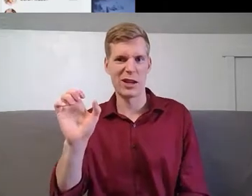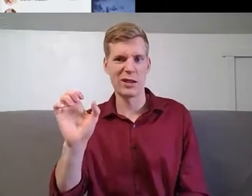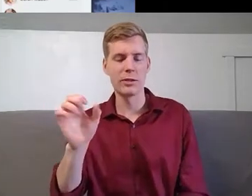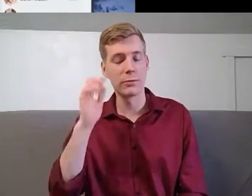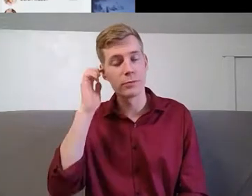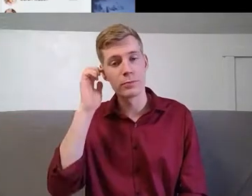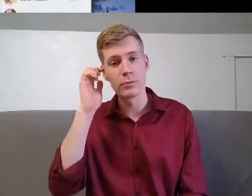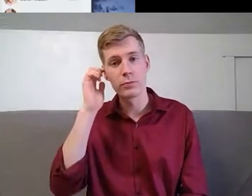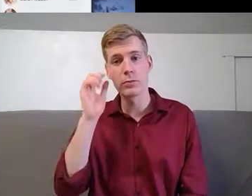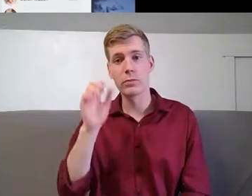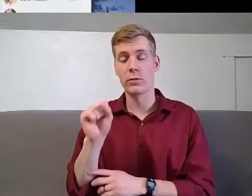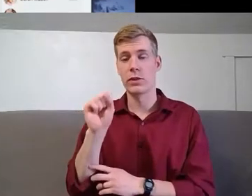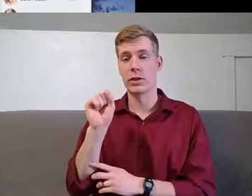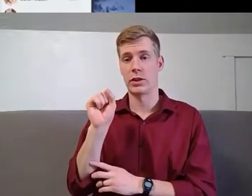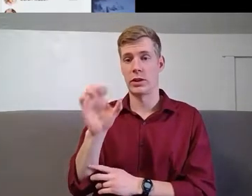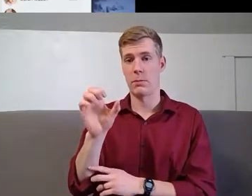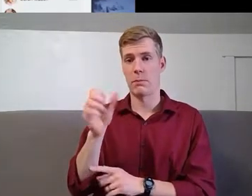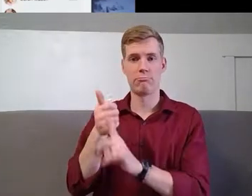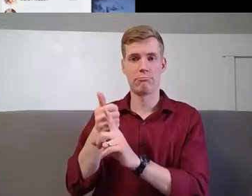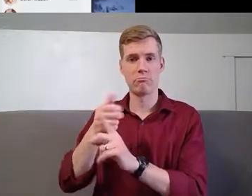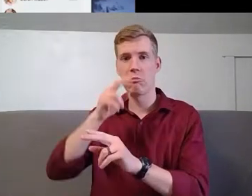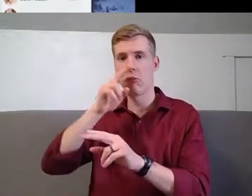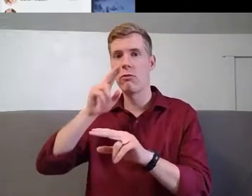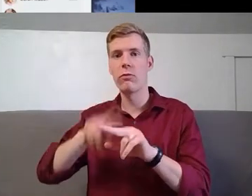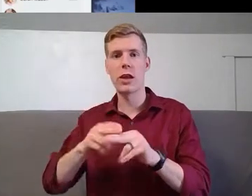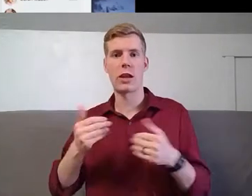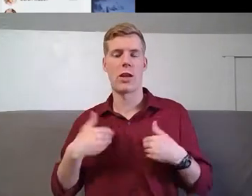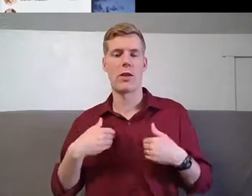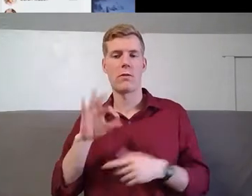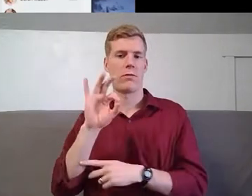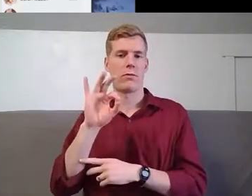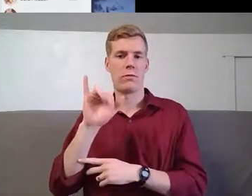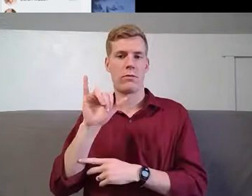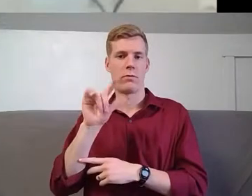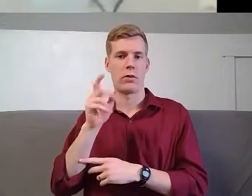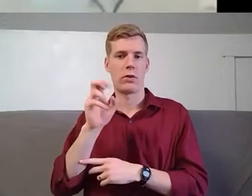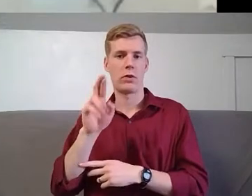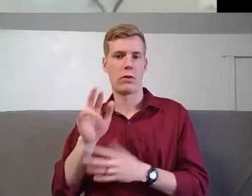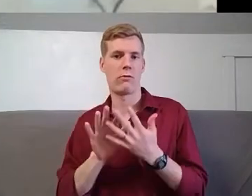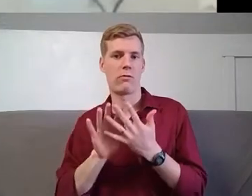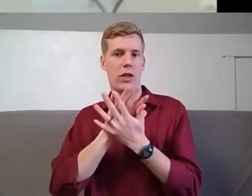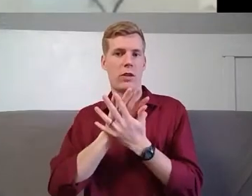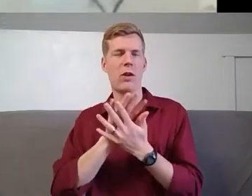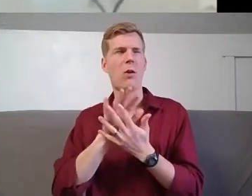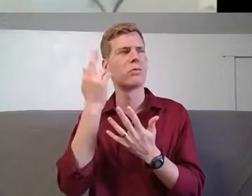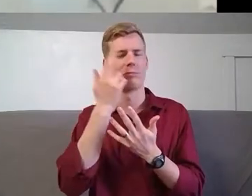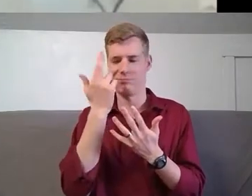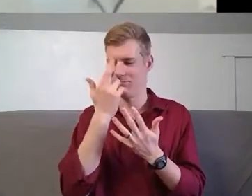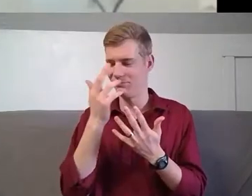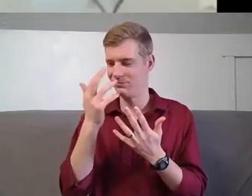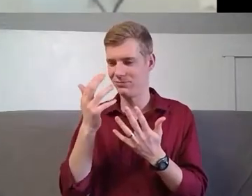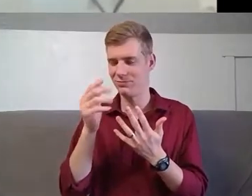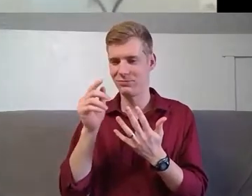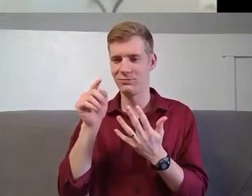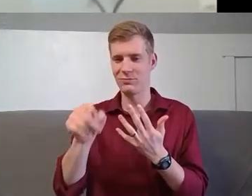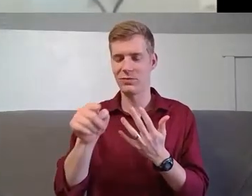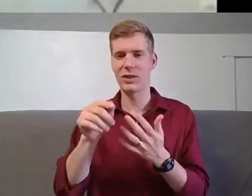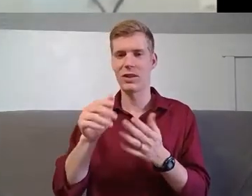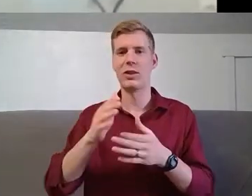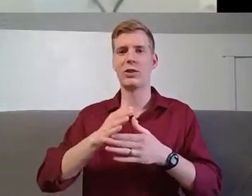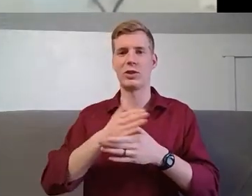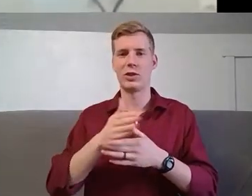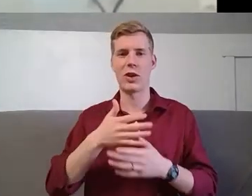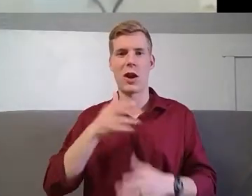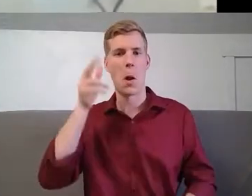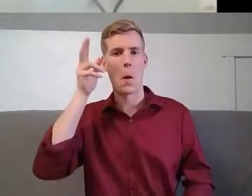So Snapchat is a fun way to put filters on, and I just realized I didn't, when I hit share my audio.